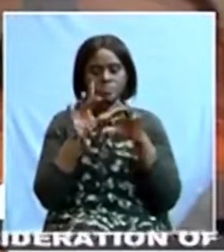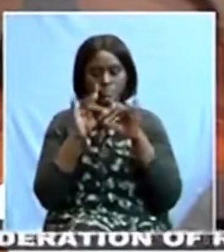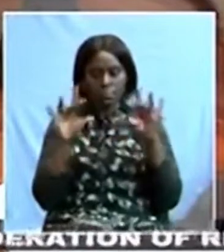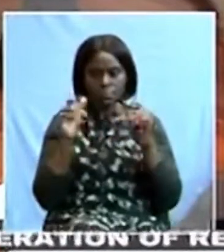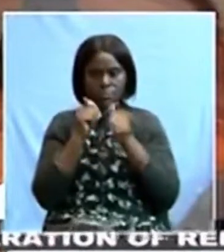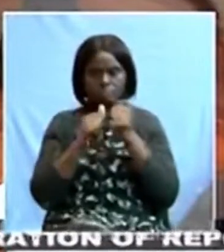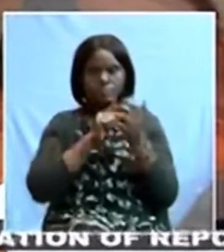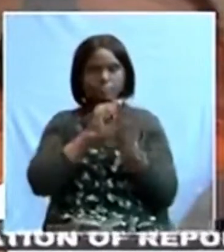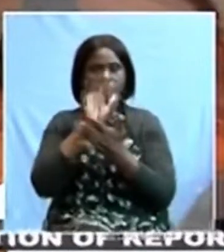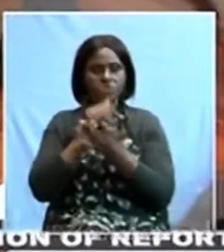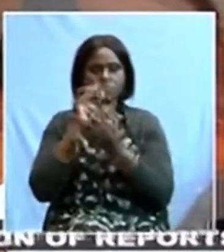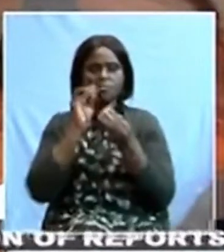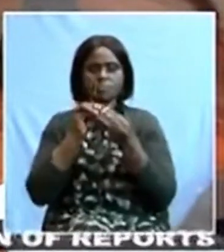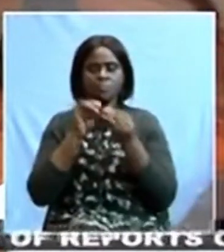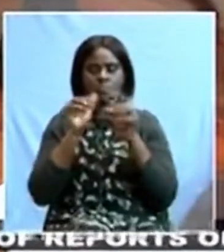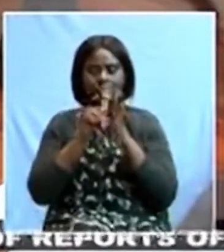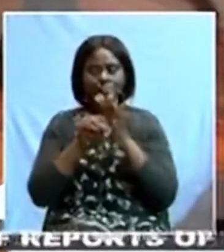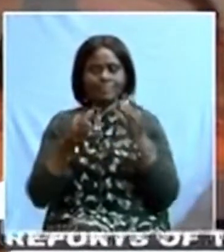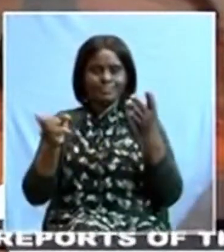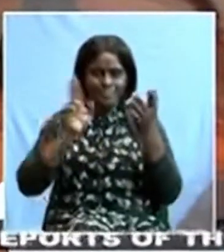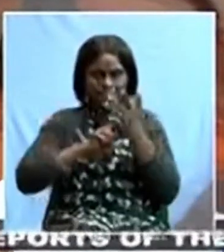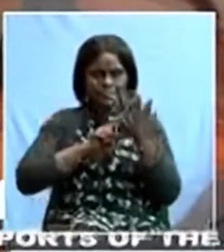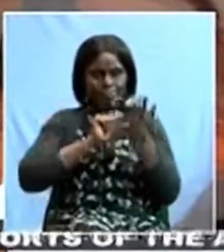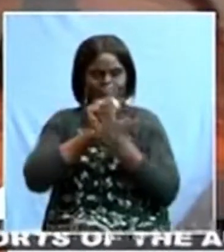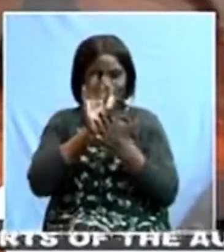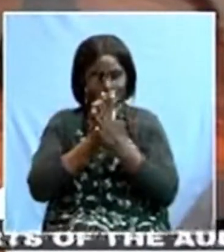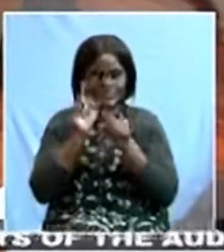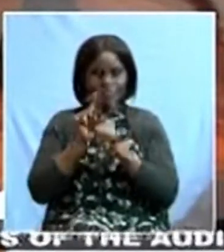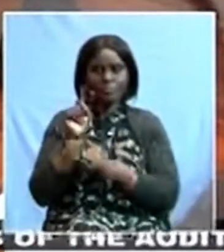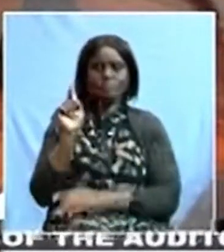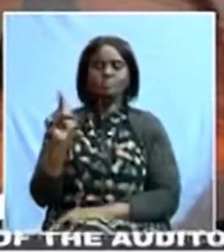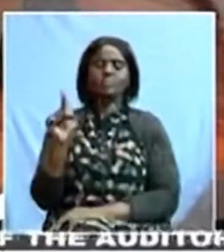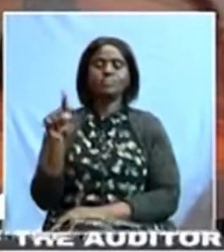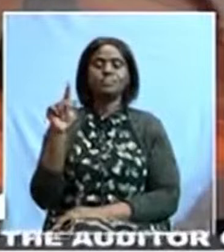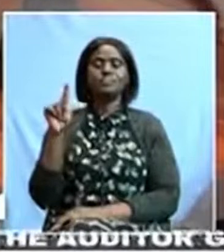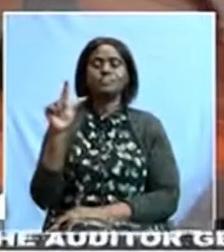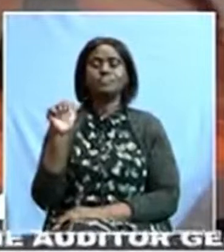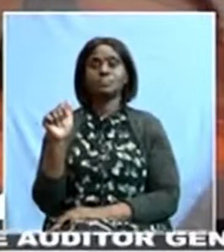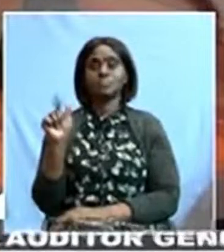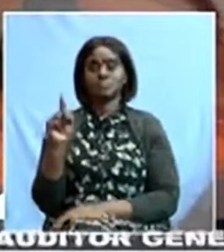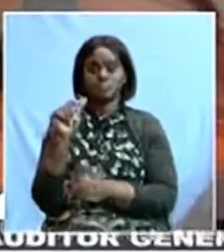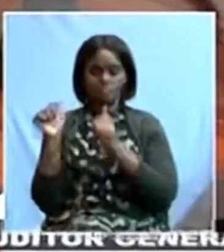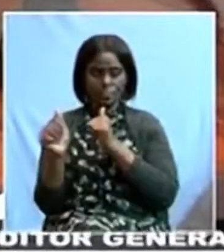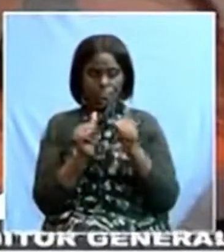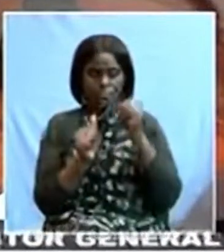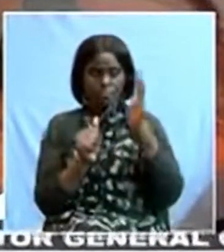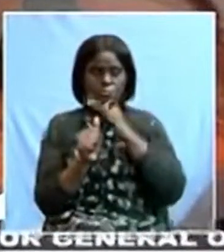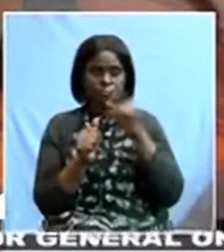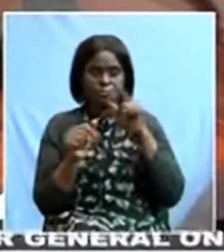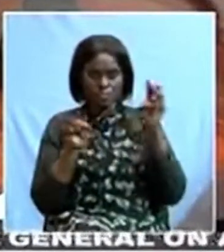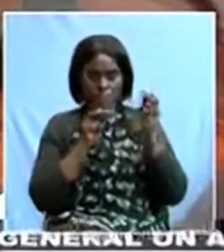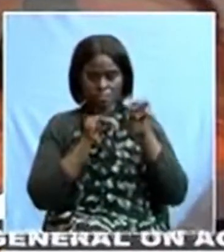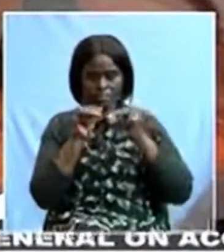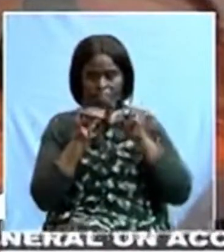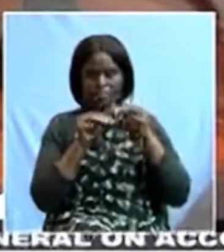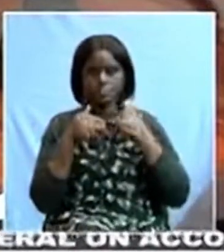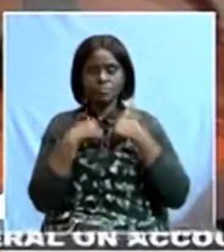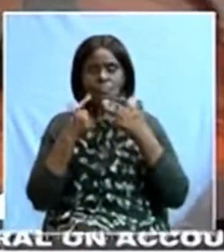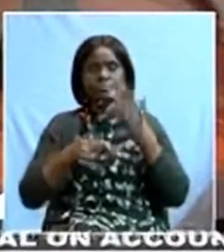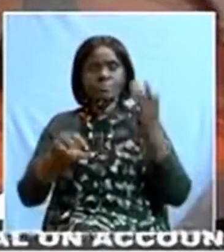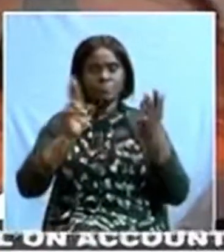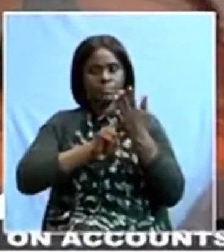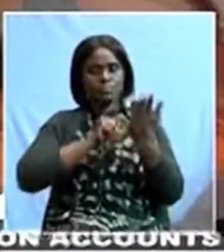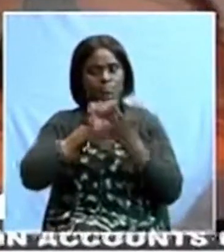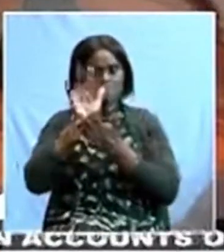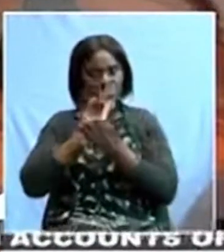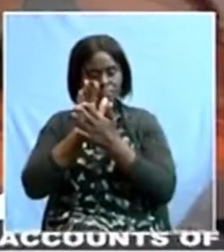were advertised and re-advertised by the local authority. Action taken. Management has re-advertised